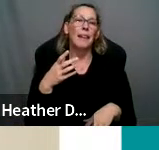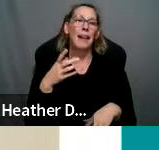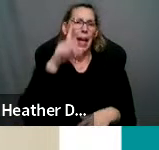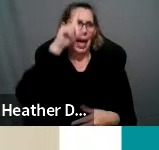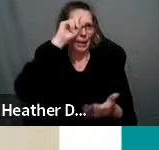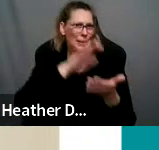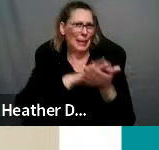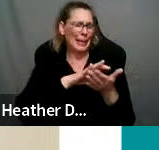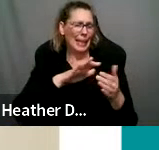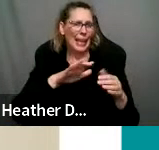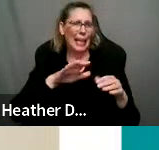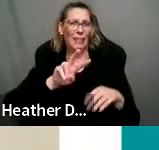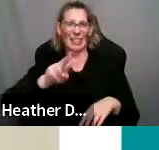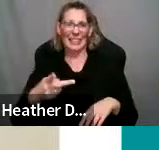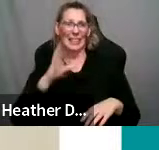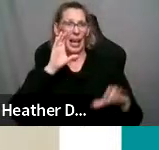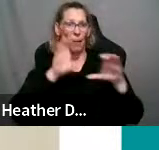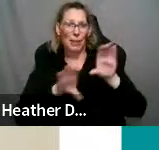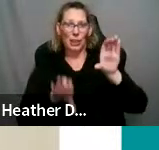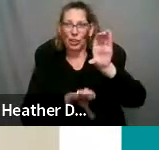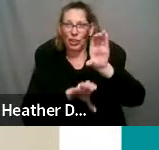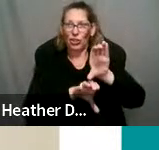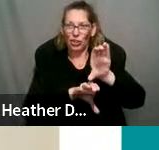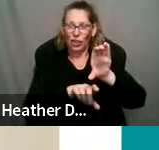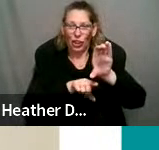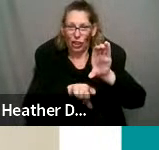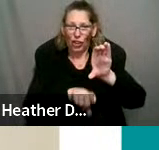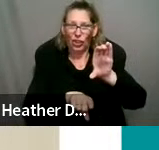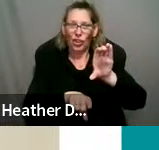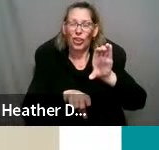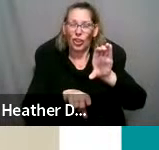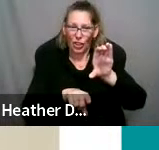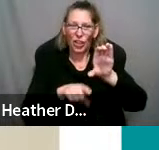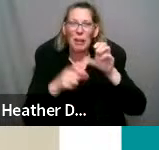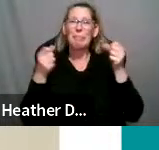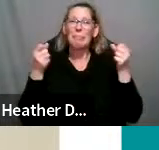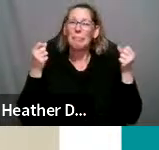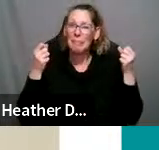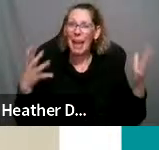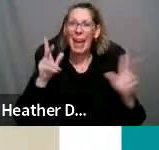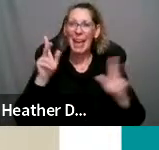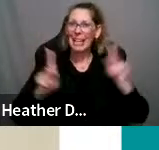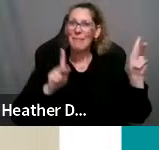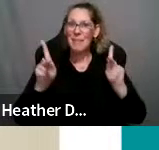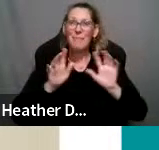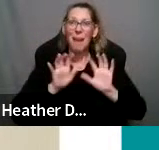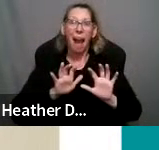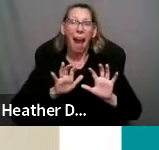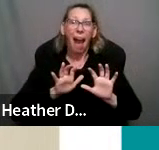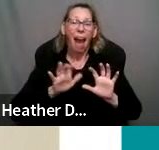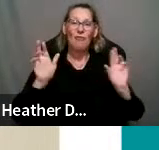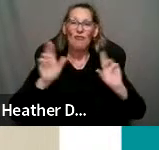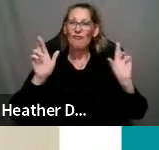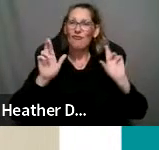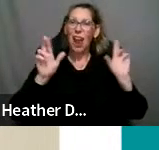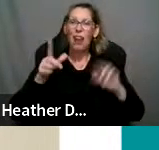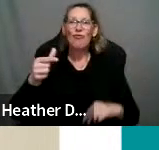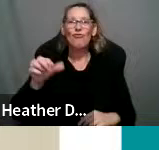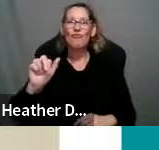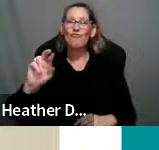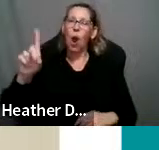believe that in the lower picture is the grand opening, with many people excited to walk across the bridge when it was